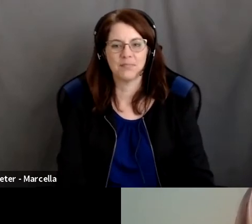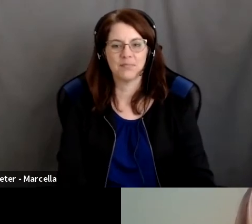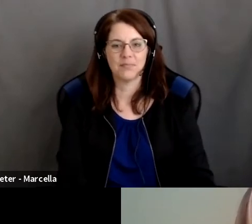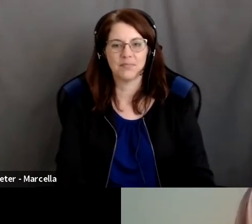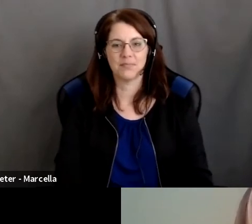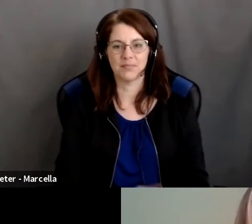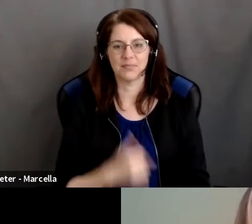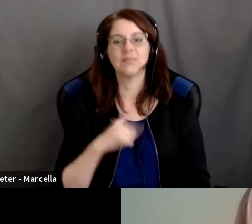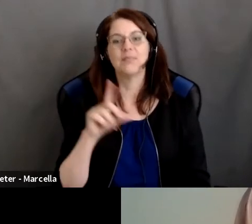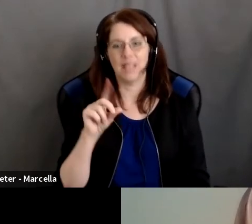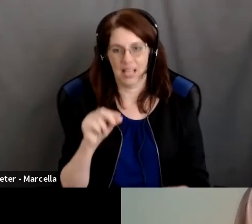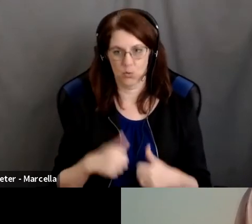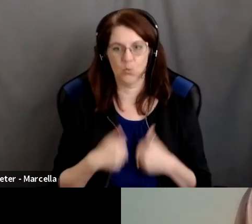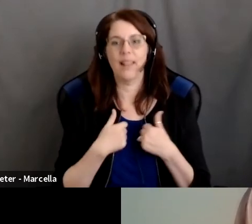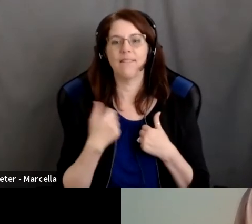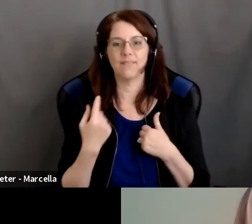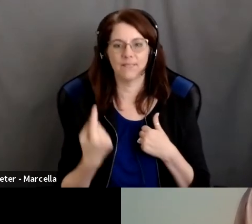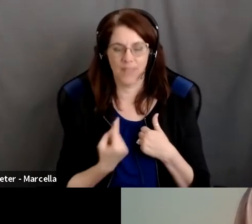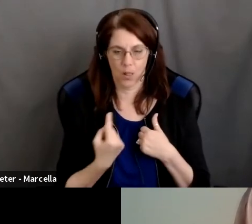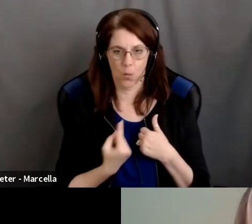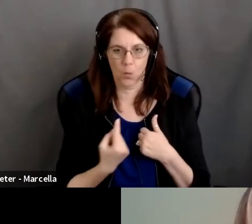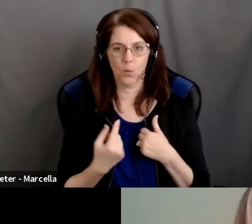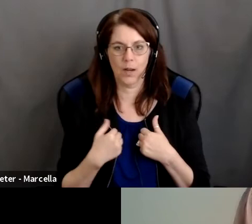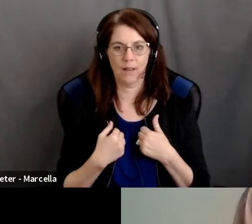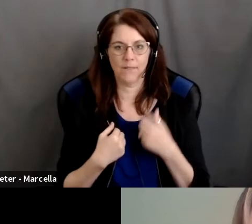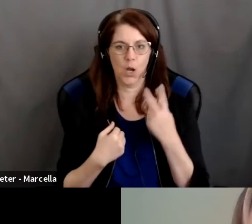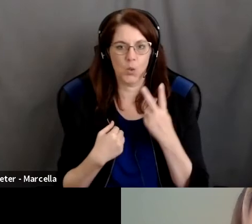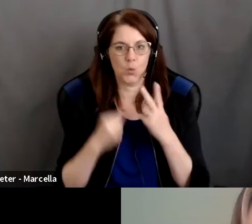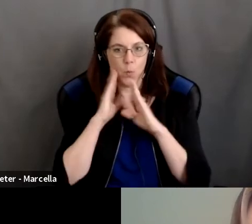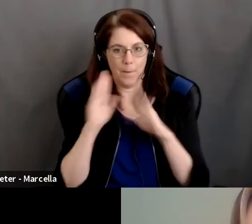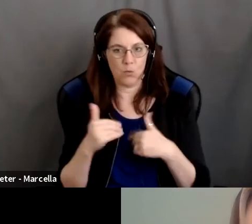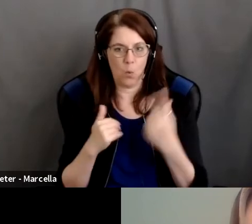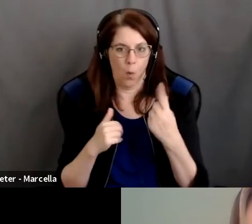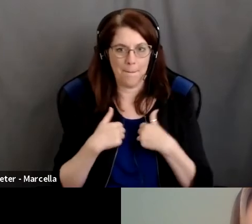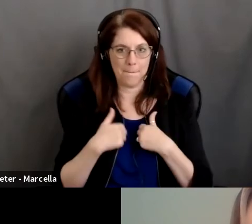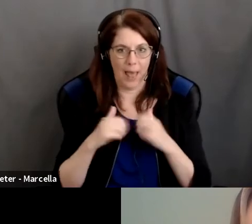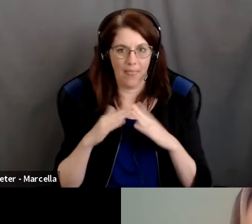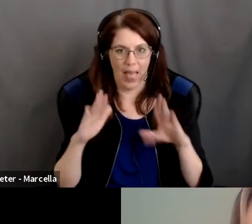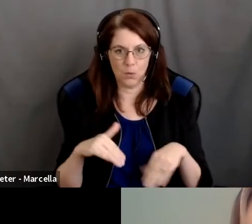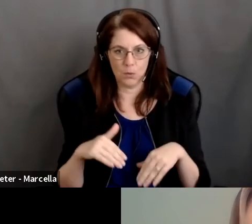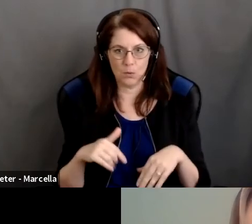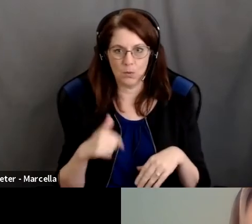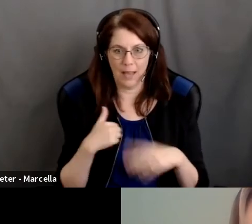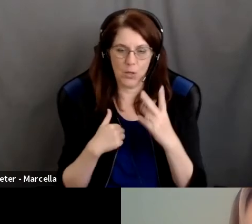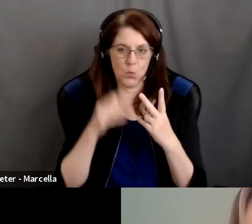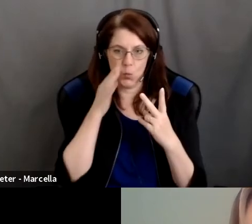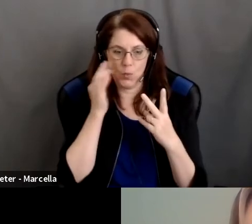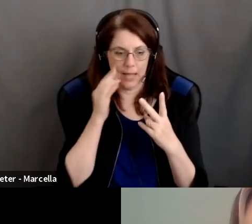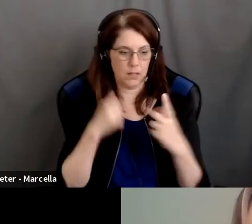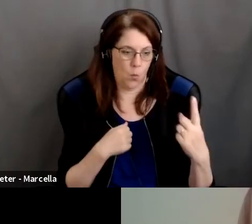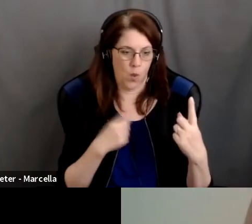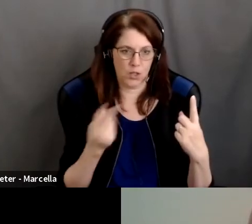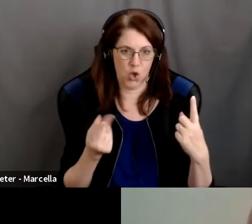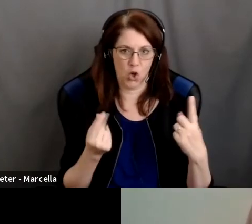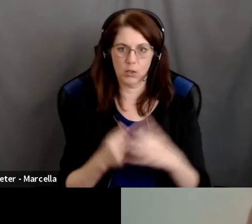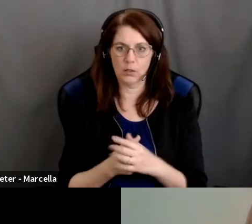I do live alone. I have a 2-bedroom, 1-bath house, and like I said, I have the 2 cats and 1 dog.